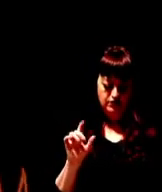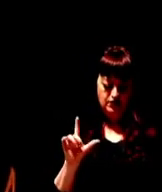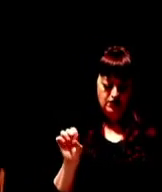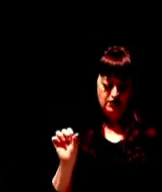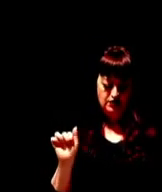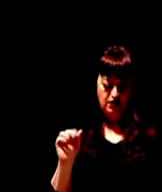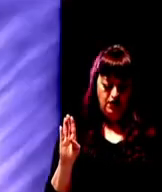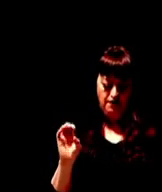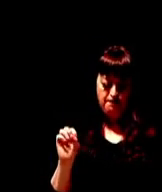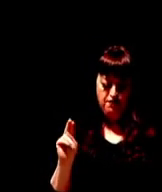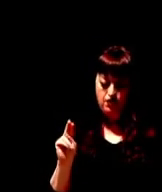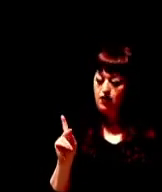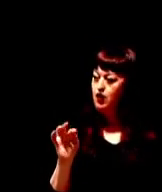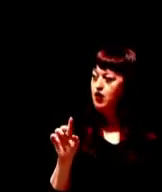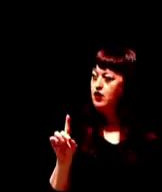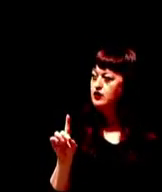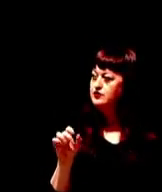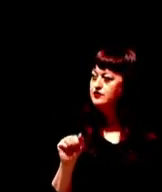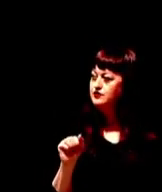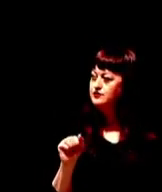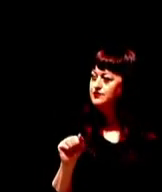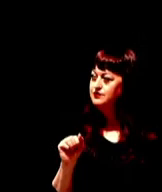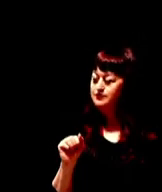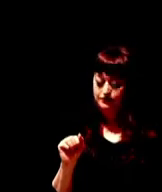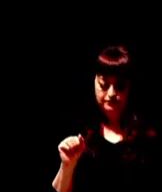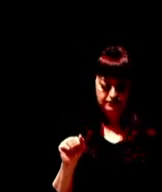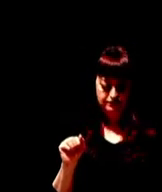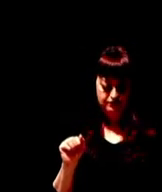Elsa Bernard.